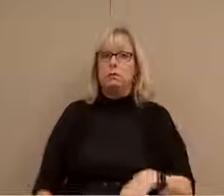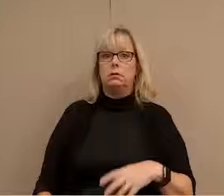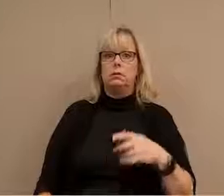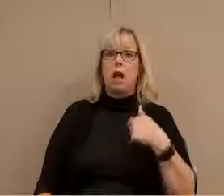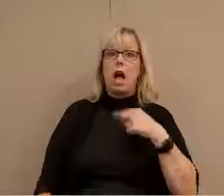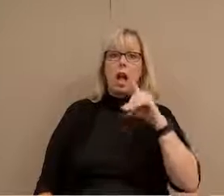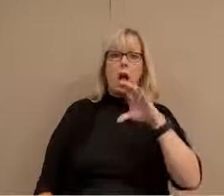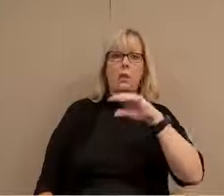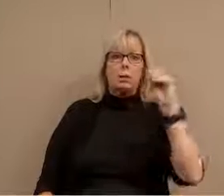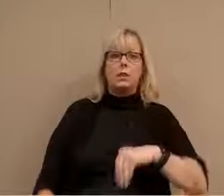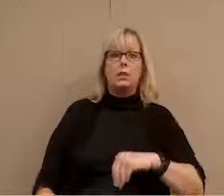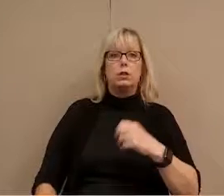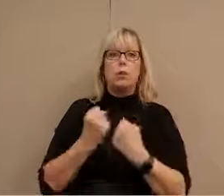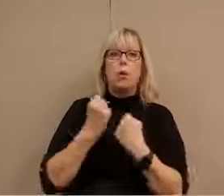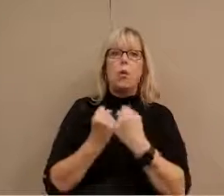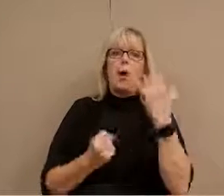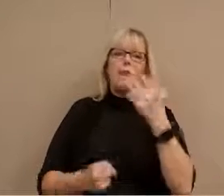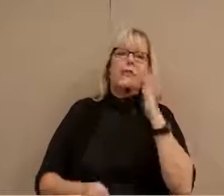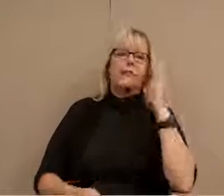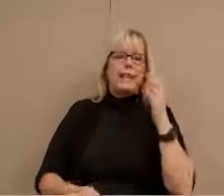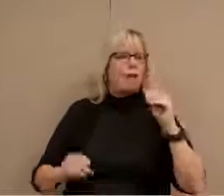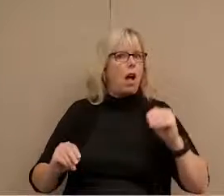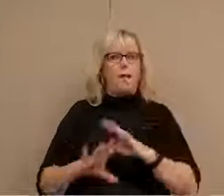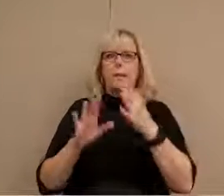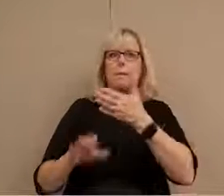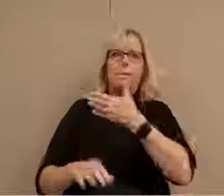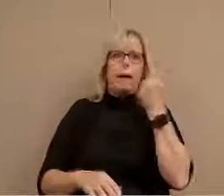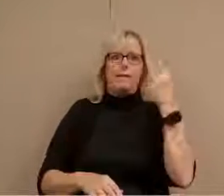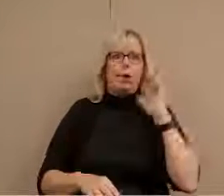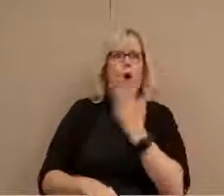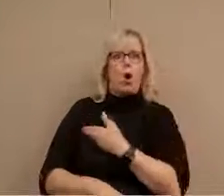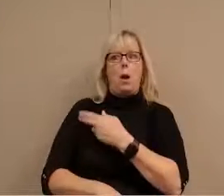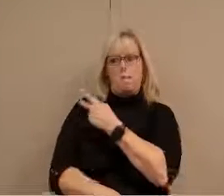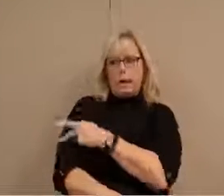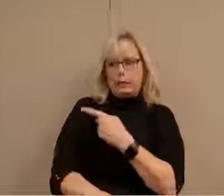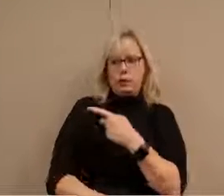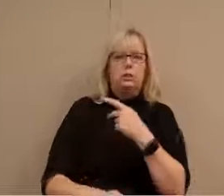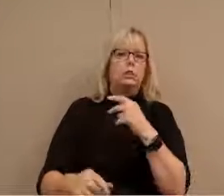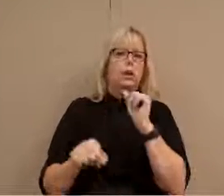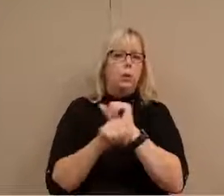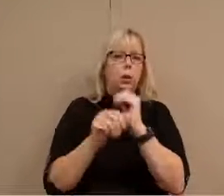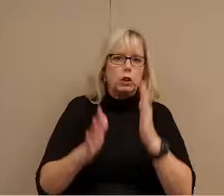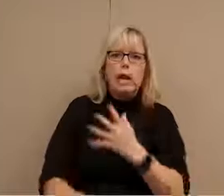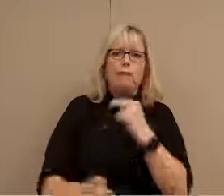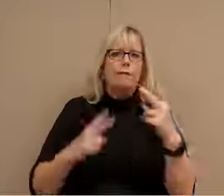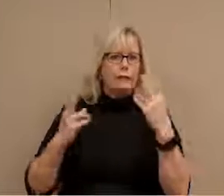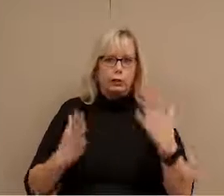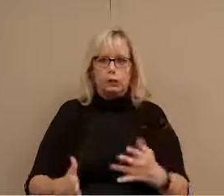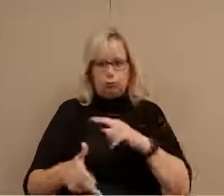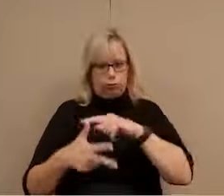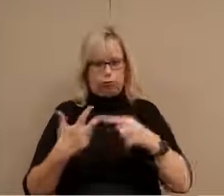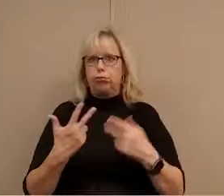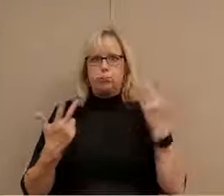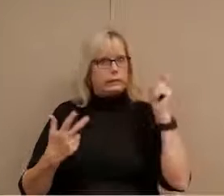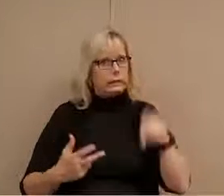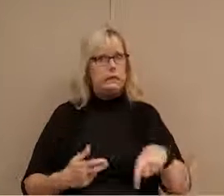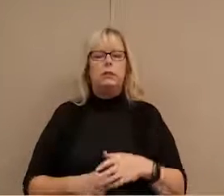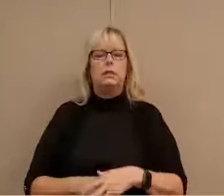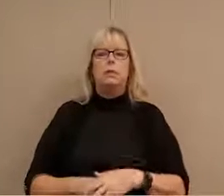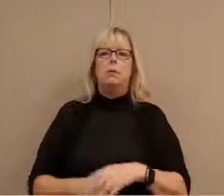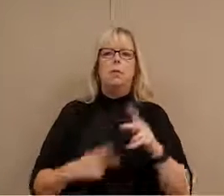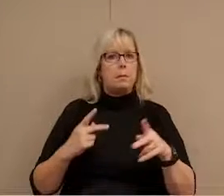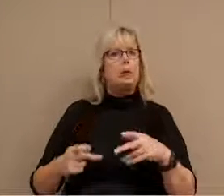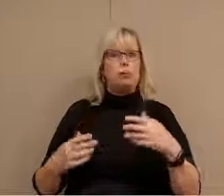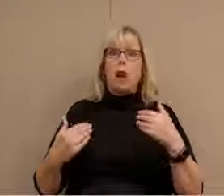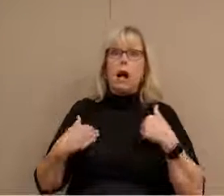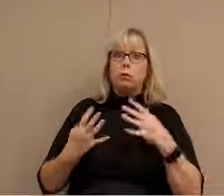100% supportive of that, because it's clearly the best thing for our patients, employees, and visitors. But you know, folks do have a